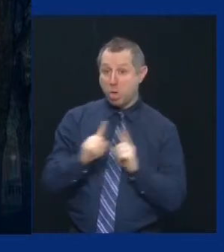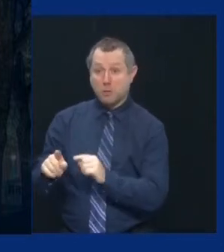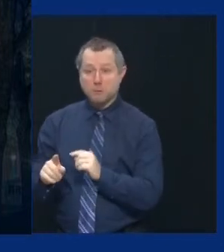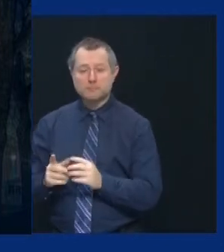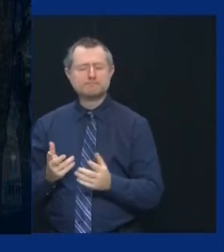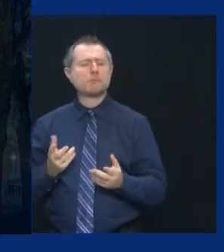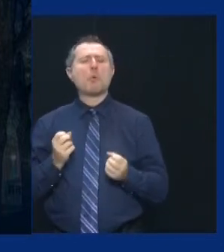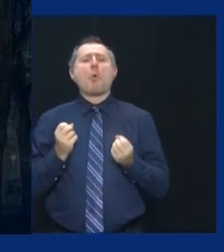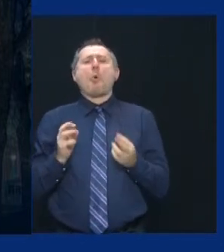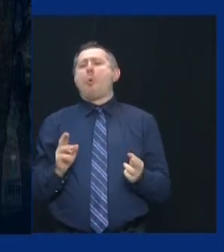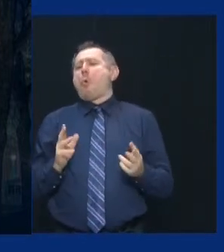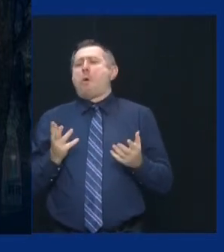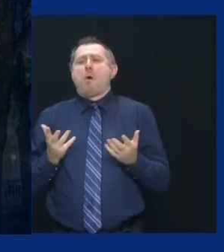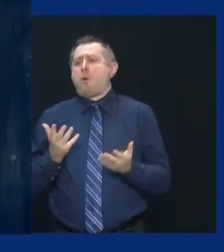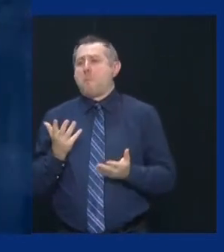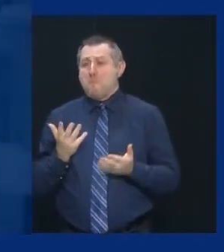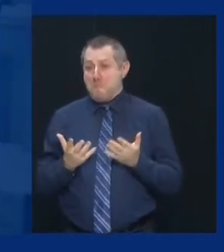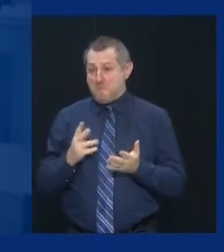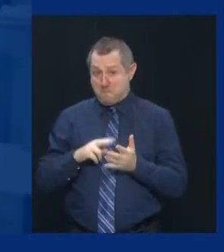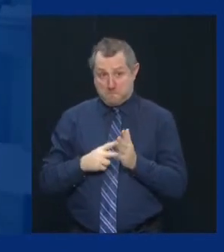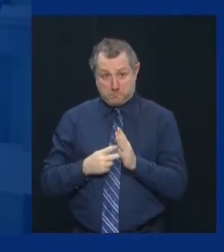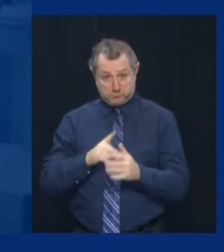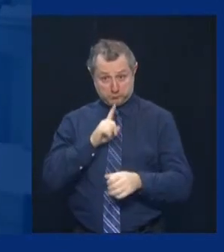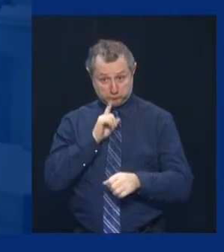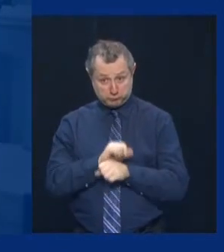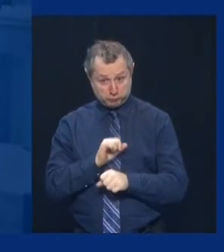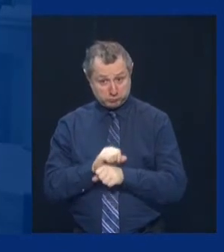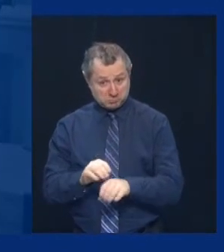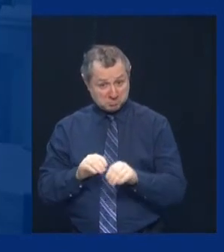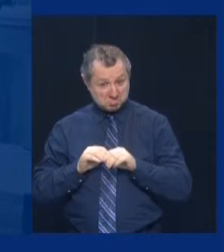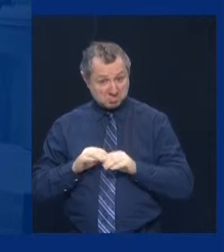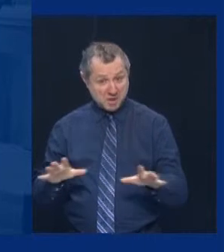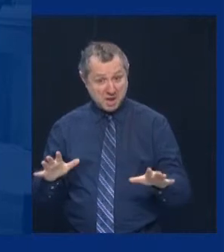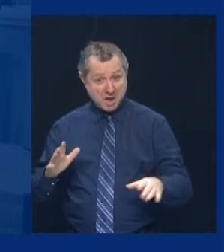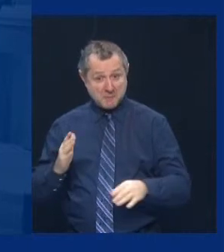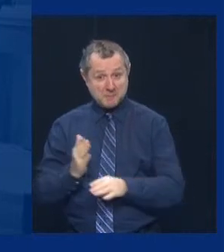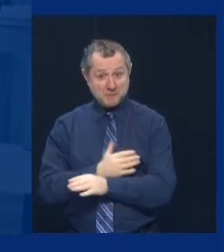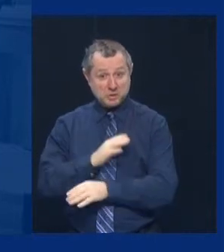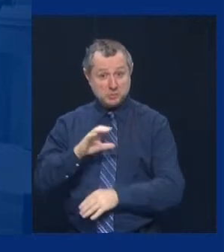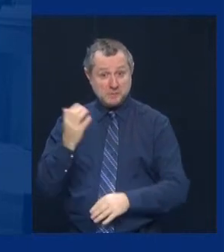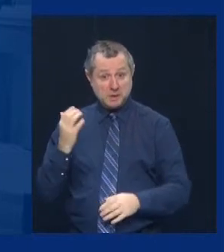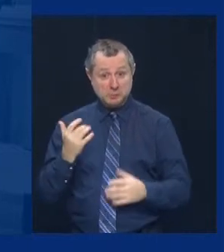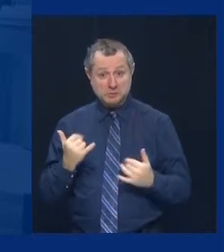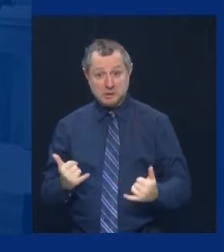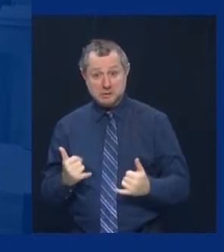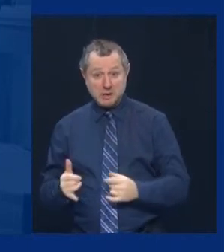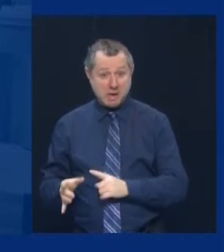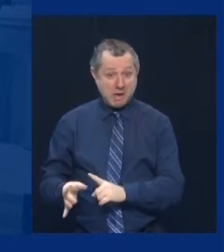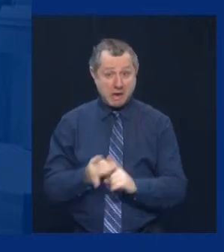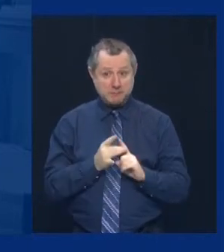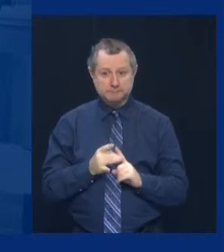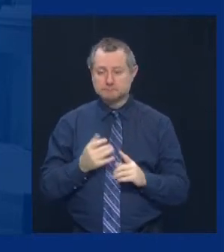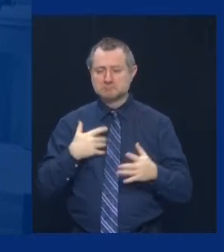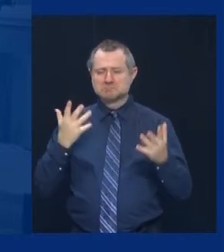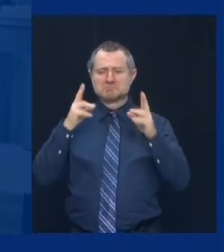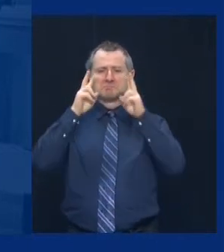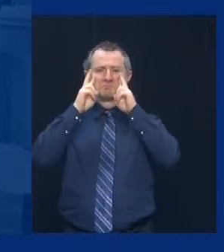or was there spread pre-Christmas that actually is being evidenced now?